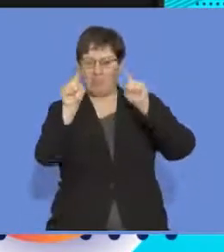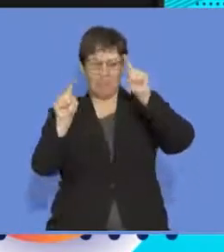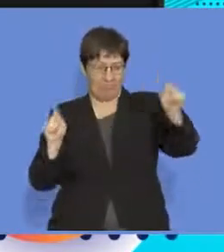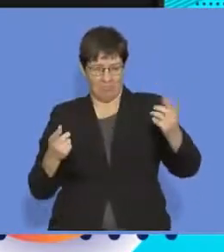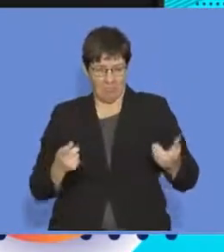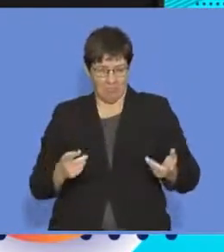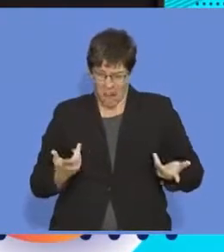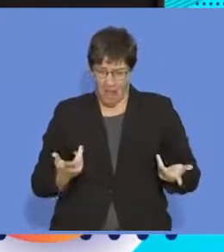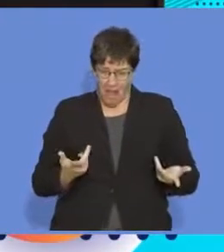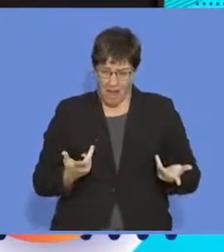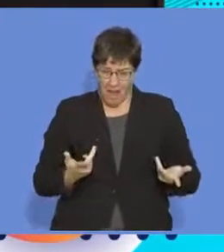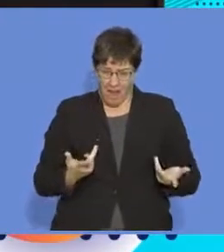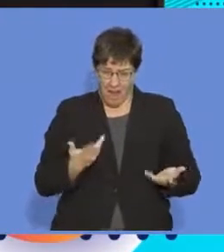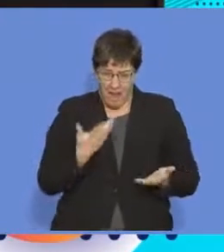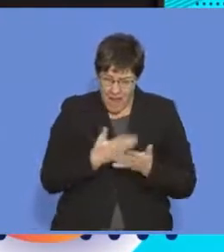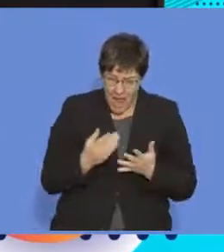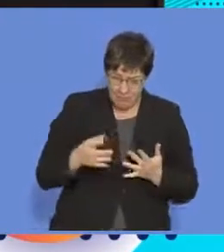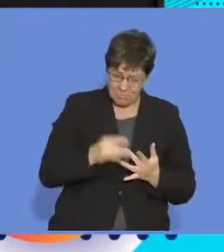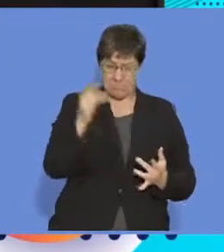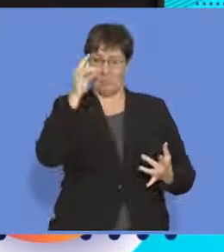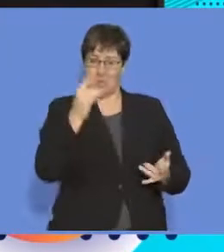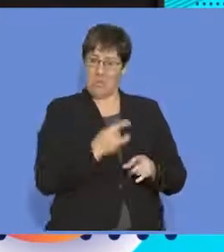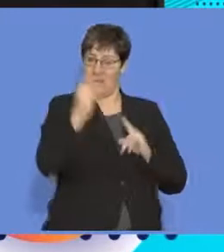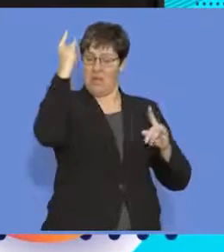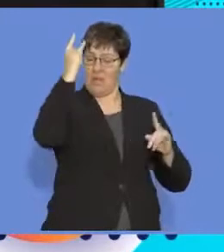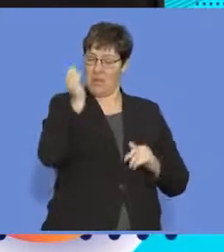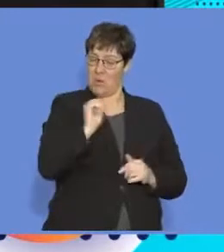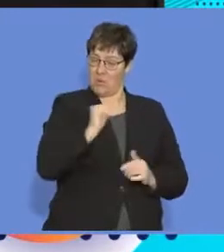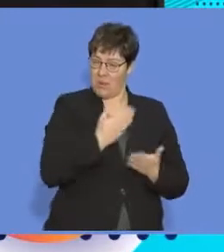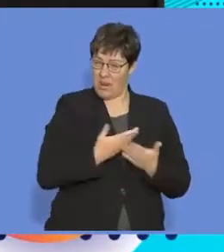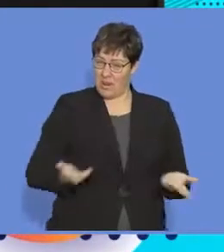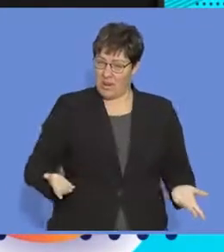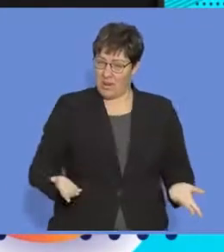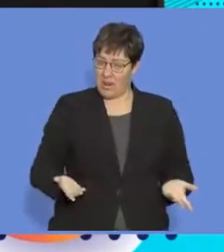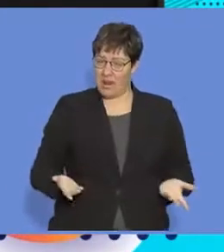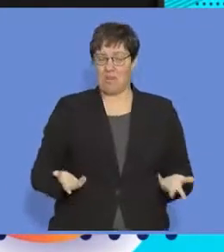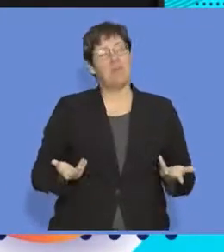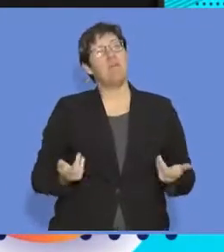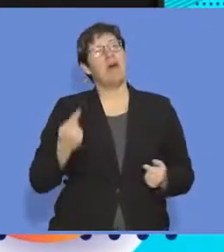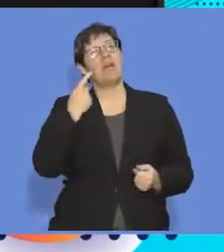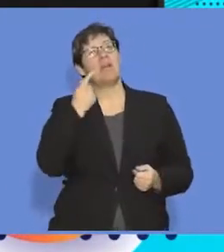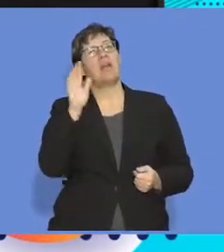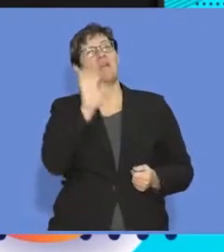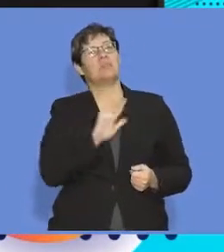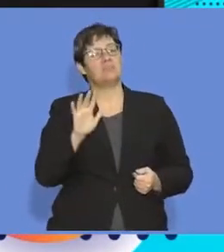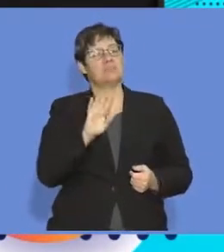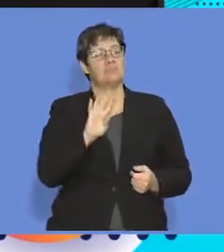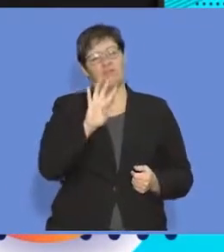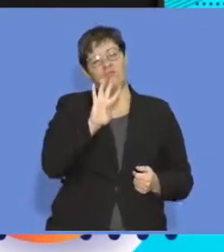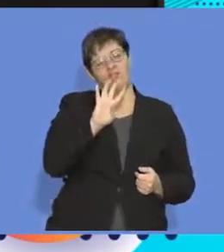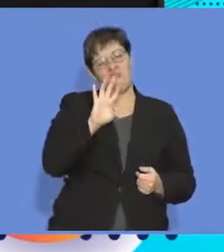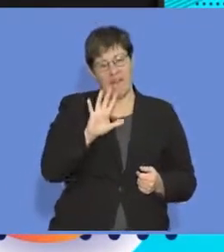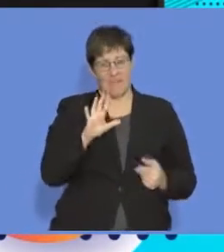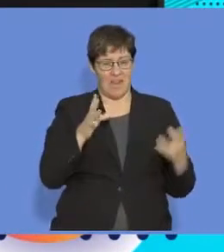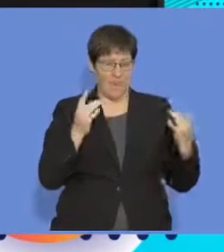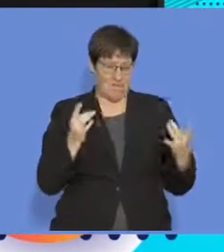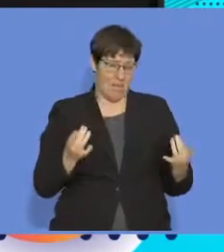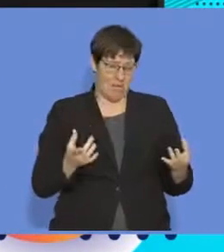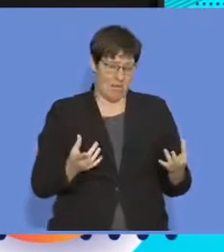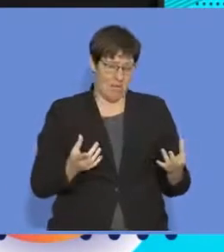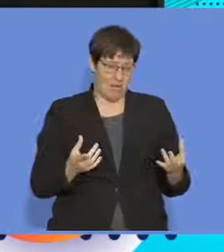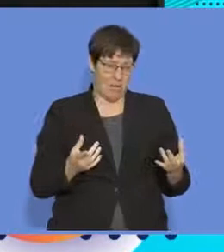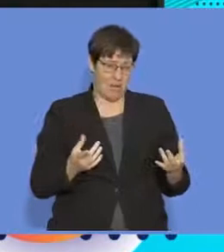the chance of winning it? Okay, I think for lotto we have about 45 numbers. You